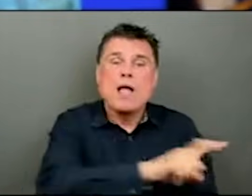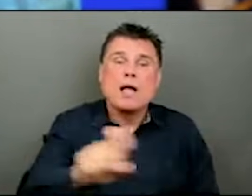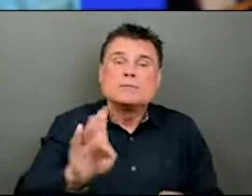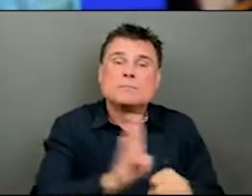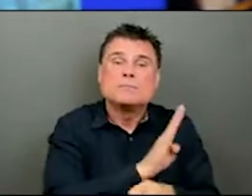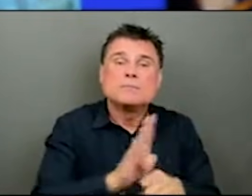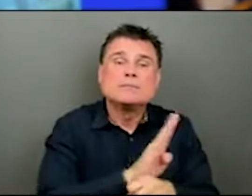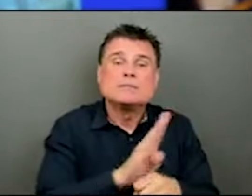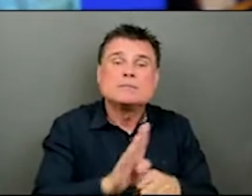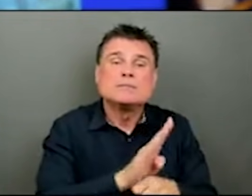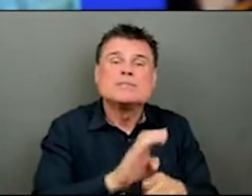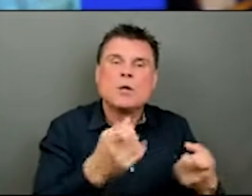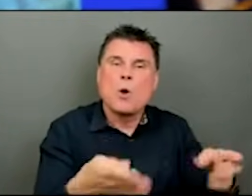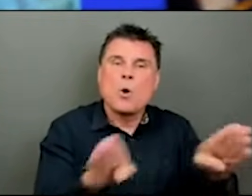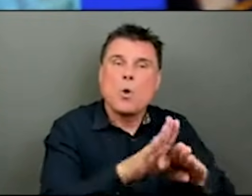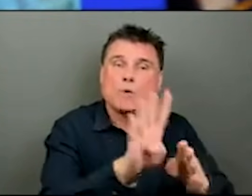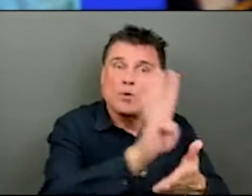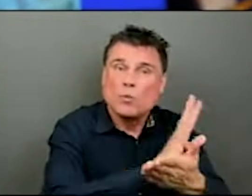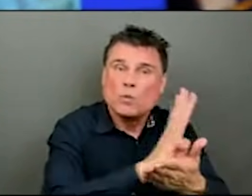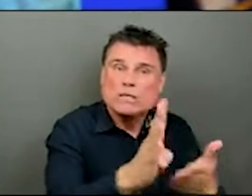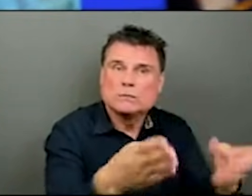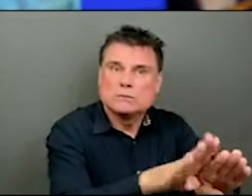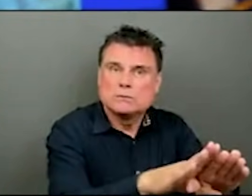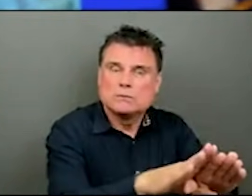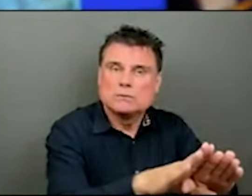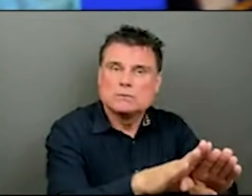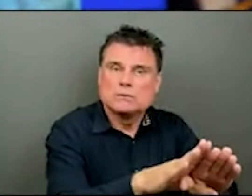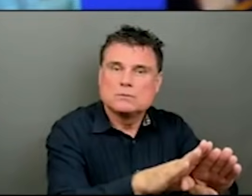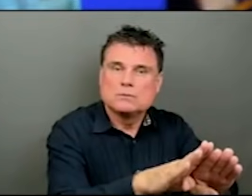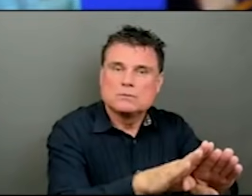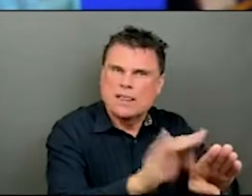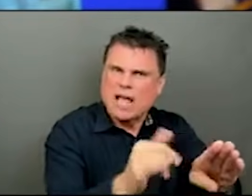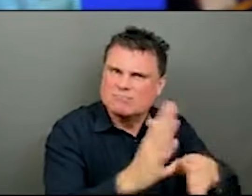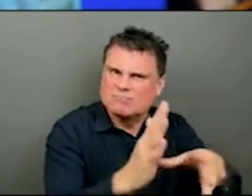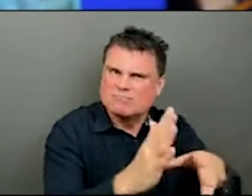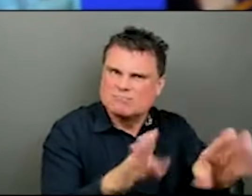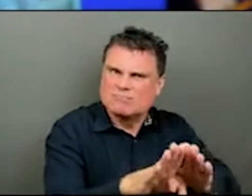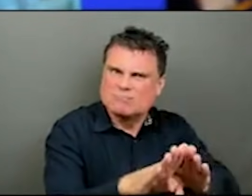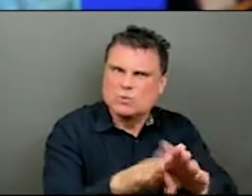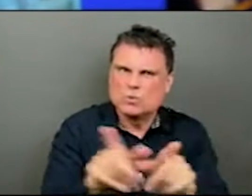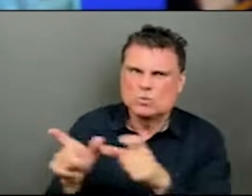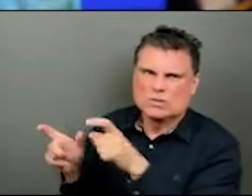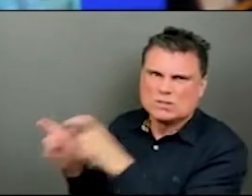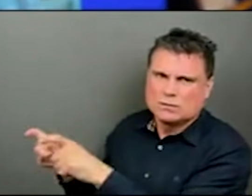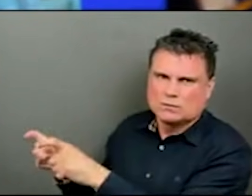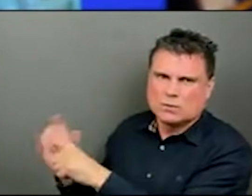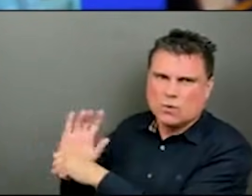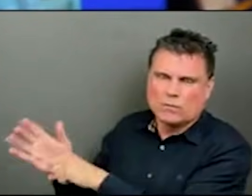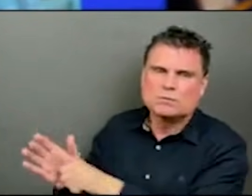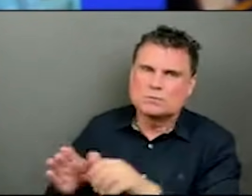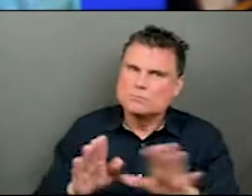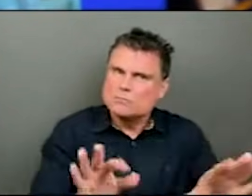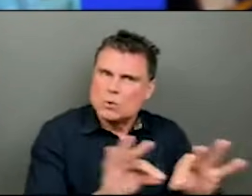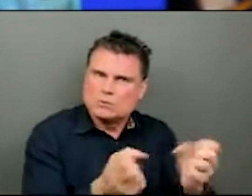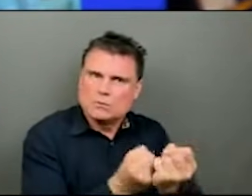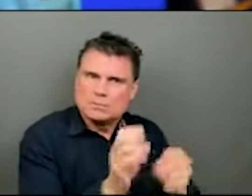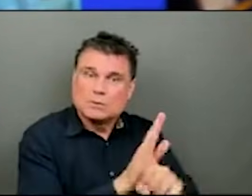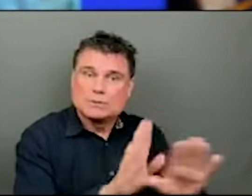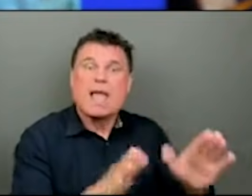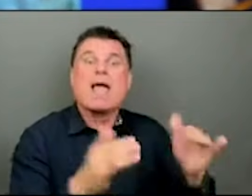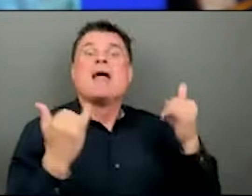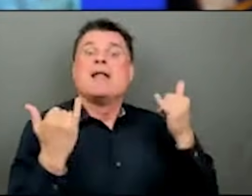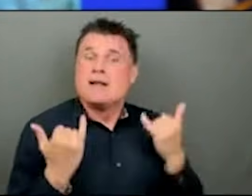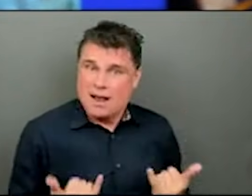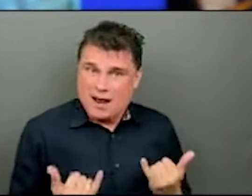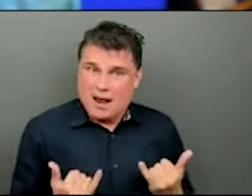were before it started. So that was priority number one. Today we're talking about the future post-May and into the fall,